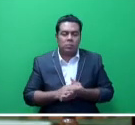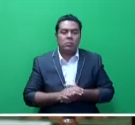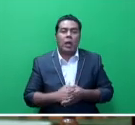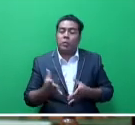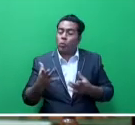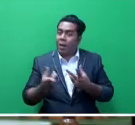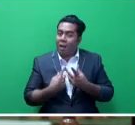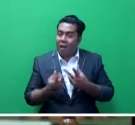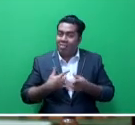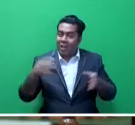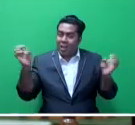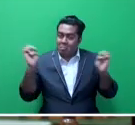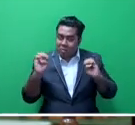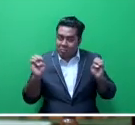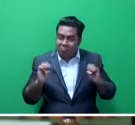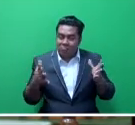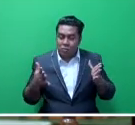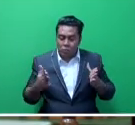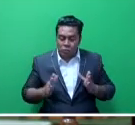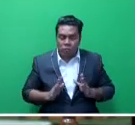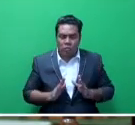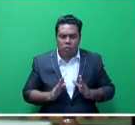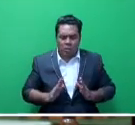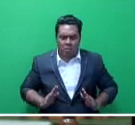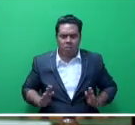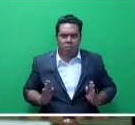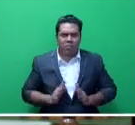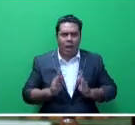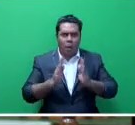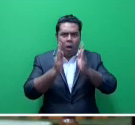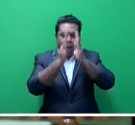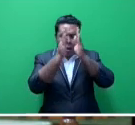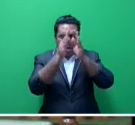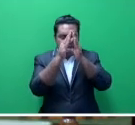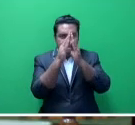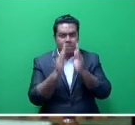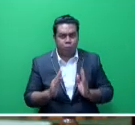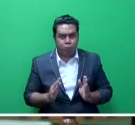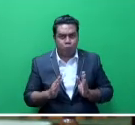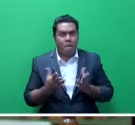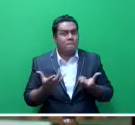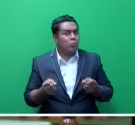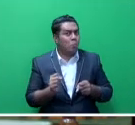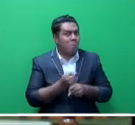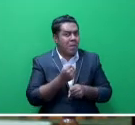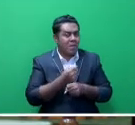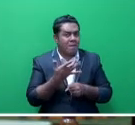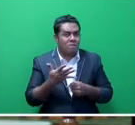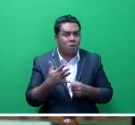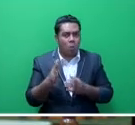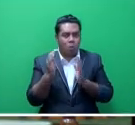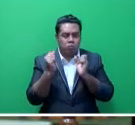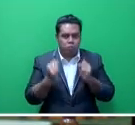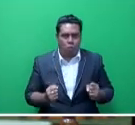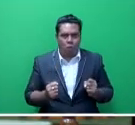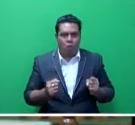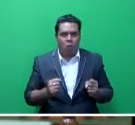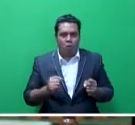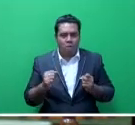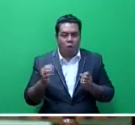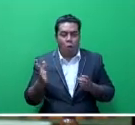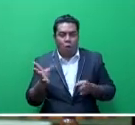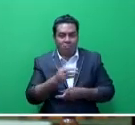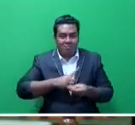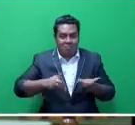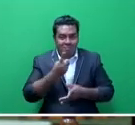other emergency portable satellite-based solutions for the deployment of appropriate assistance in times of disaster. Duties will now be free for